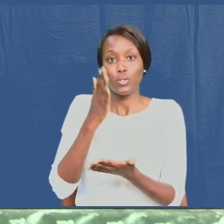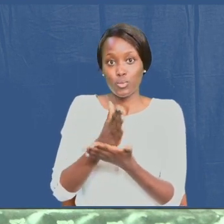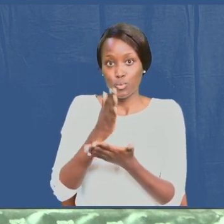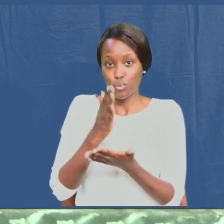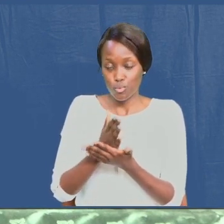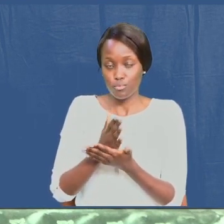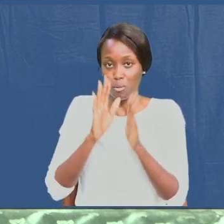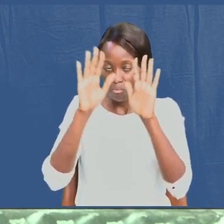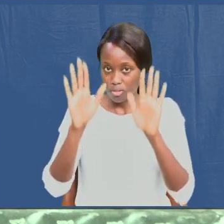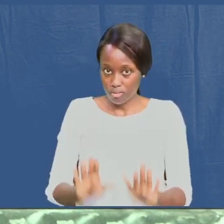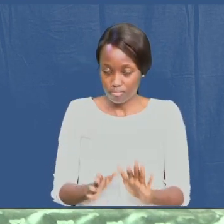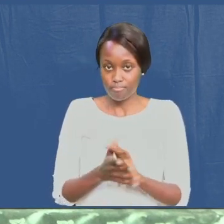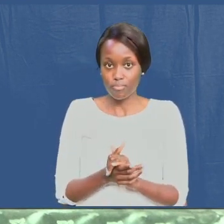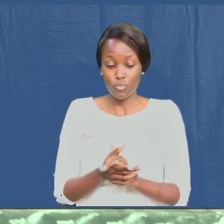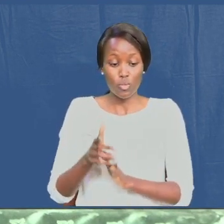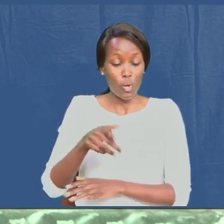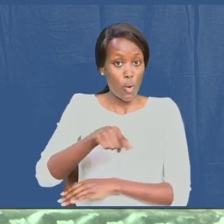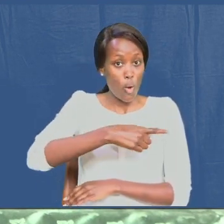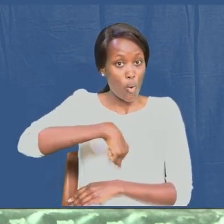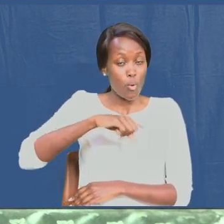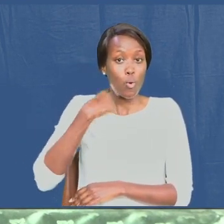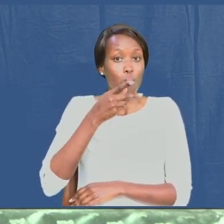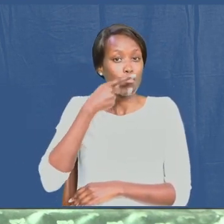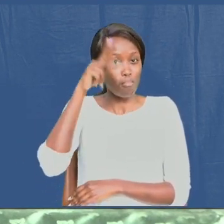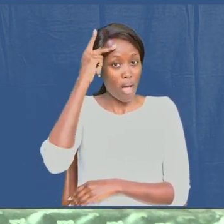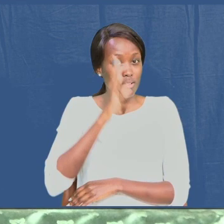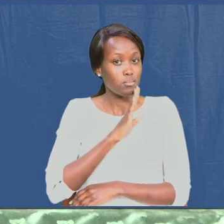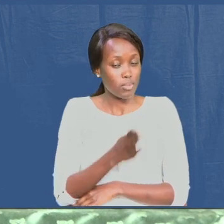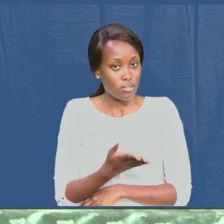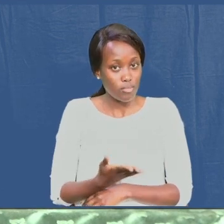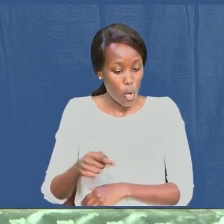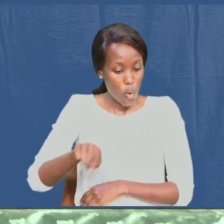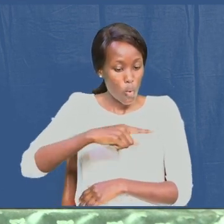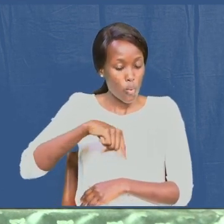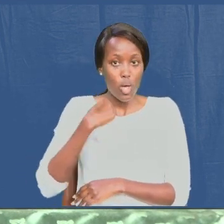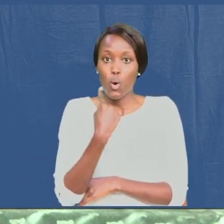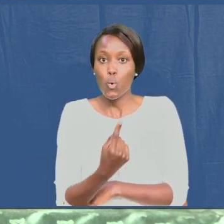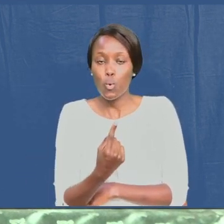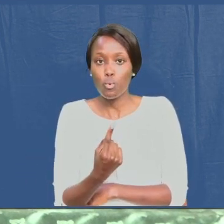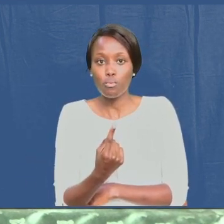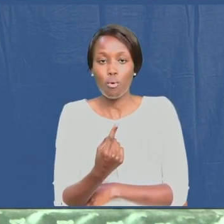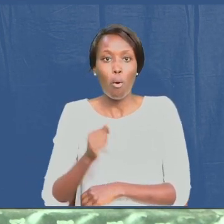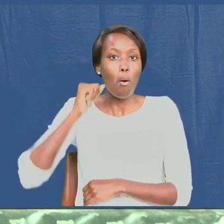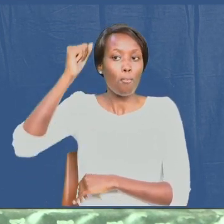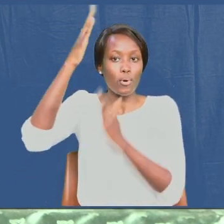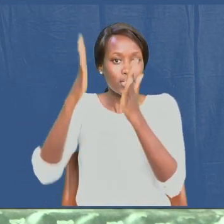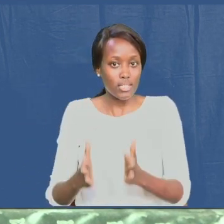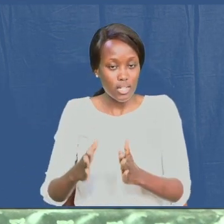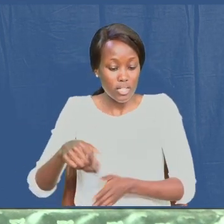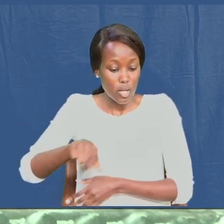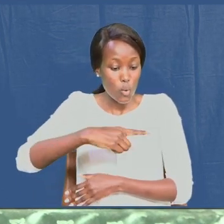me. We who are parents. We who are politicians.